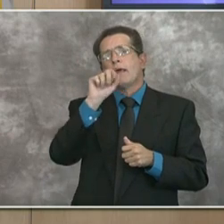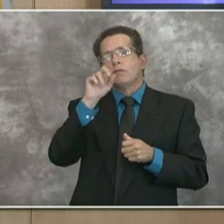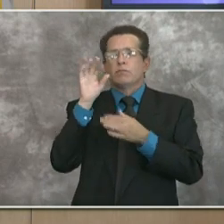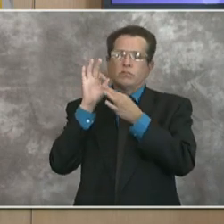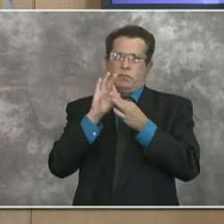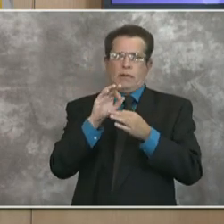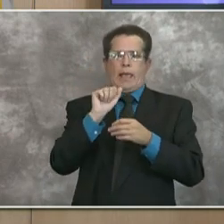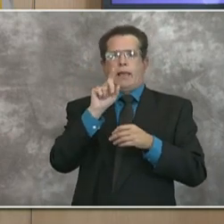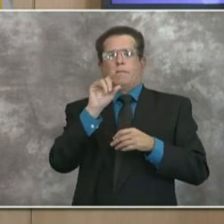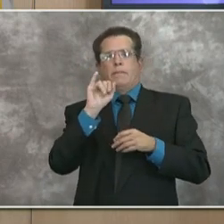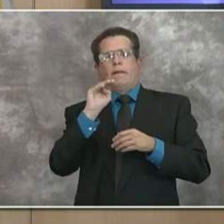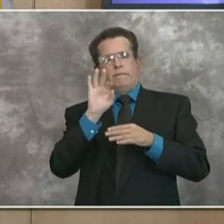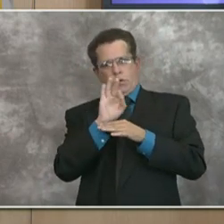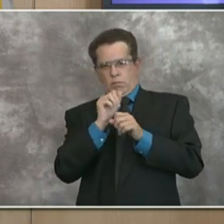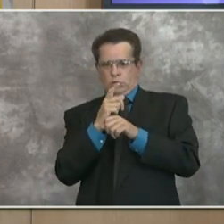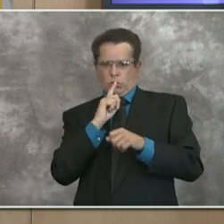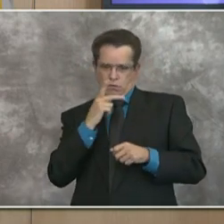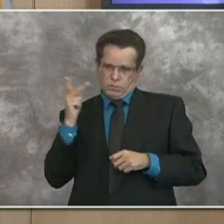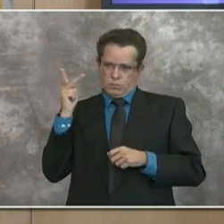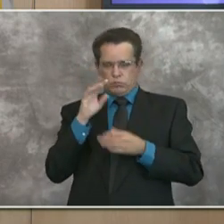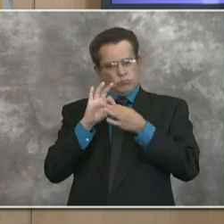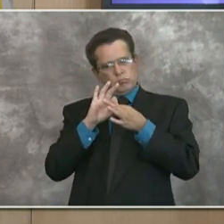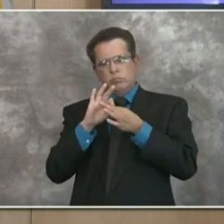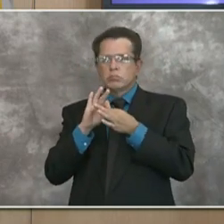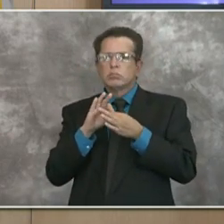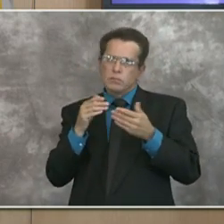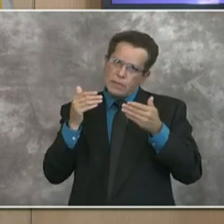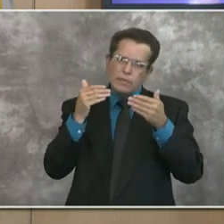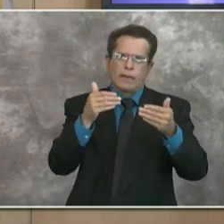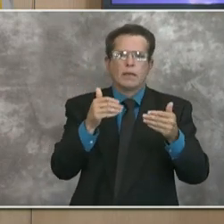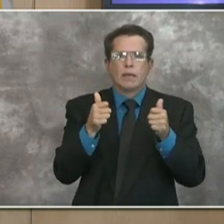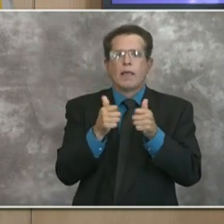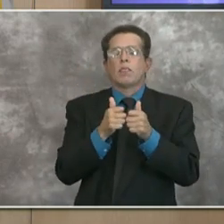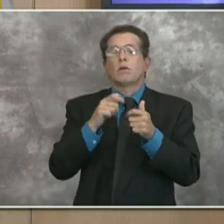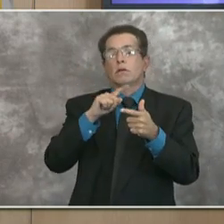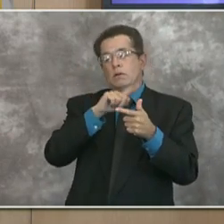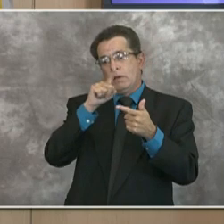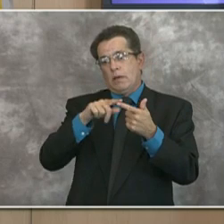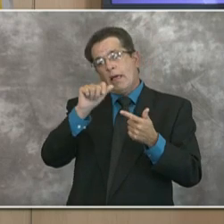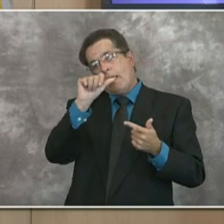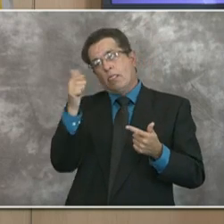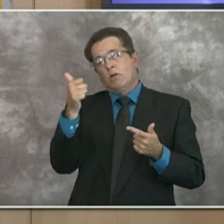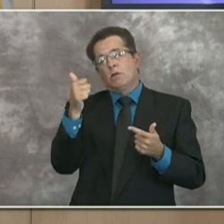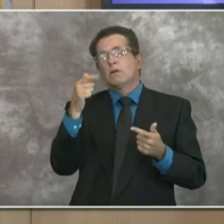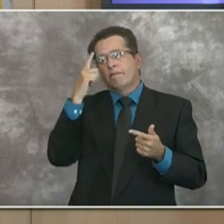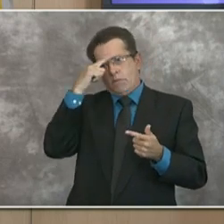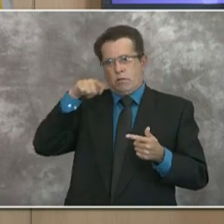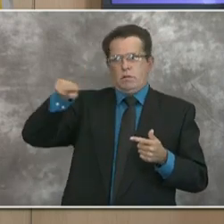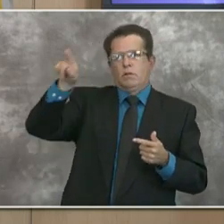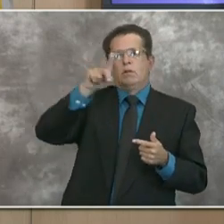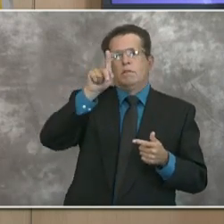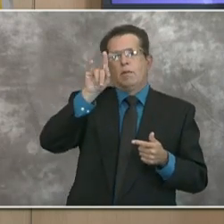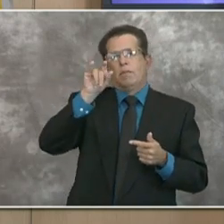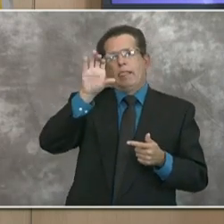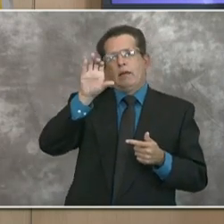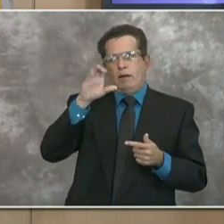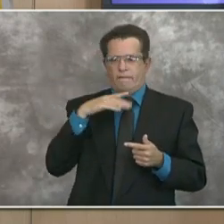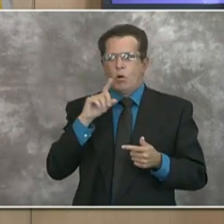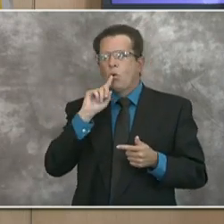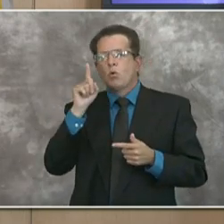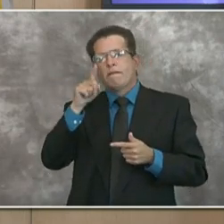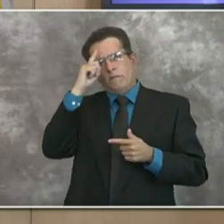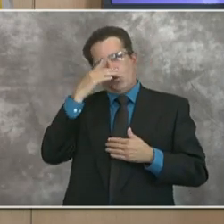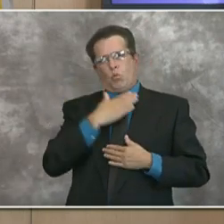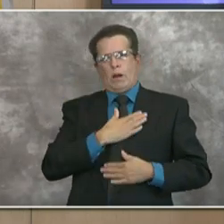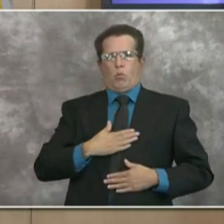function to ensure that we move forward together. The other ones, I think, will be of much greater interest to the public. There are orders around